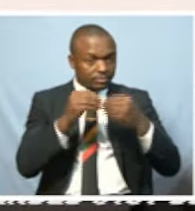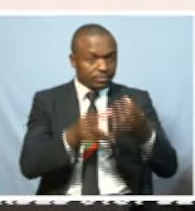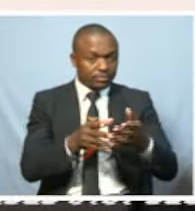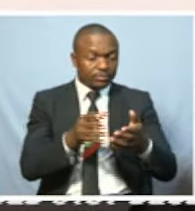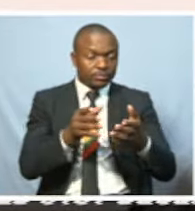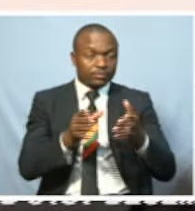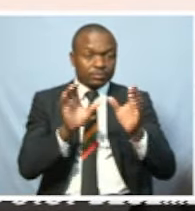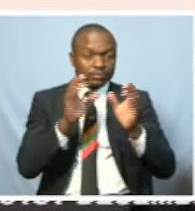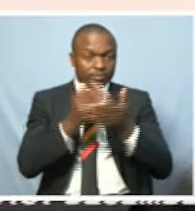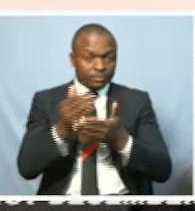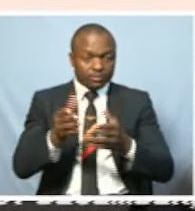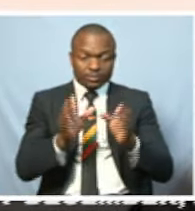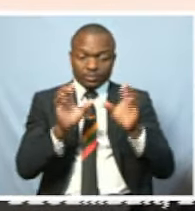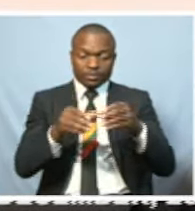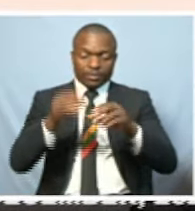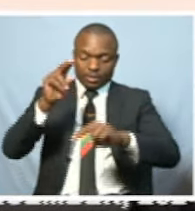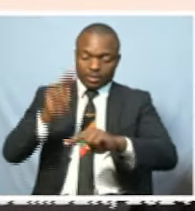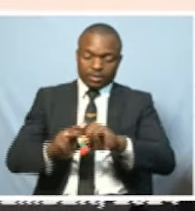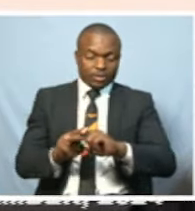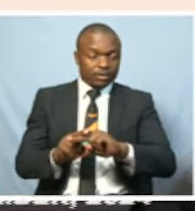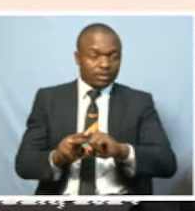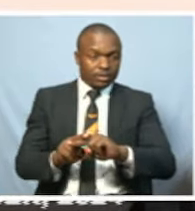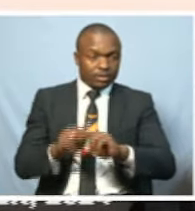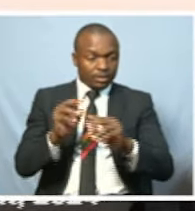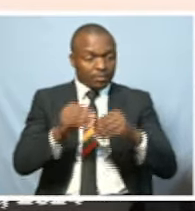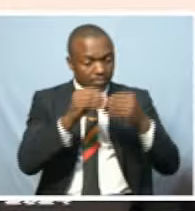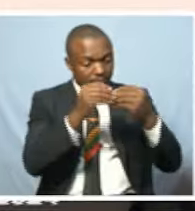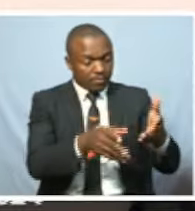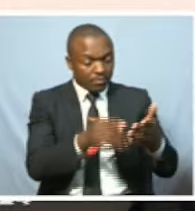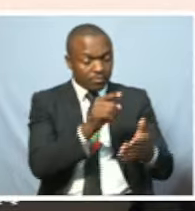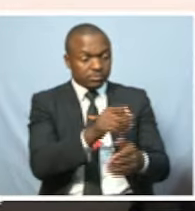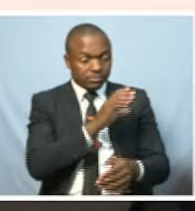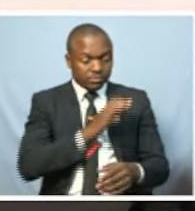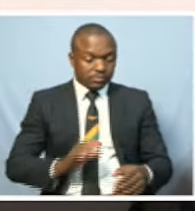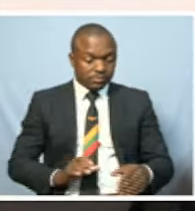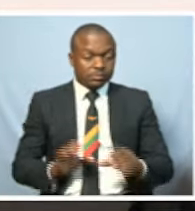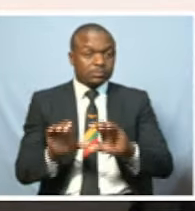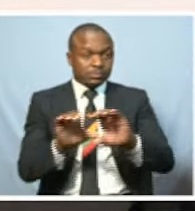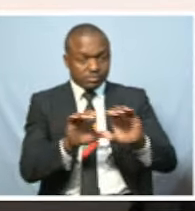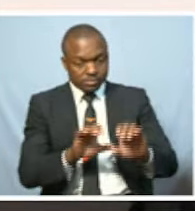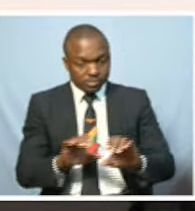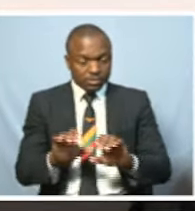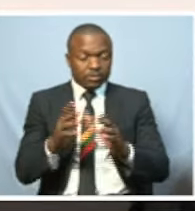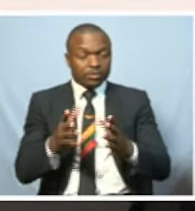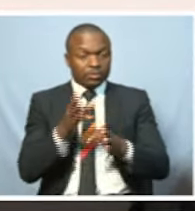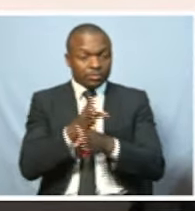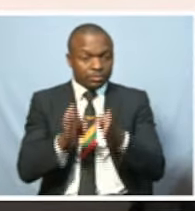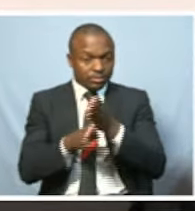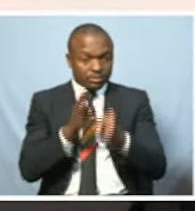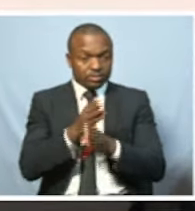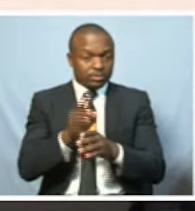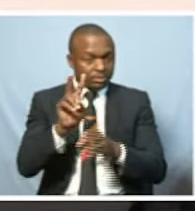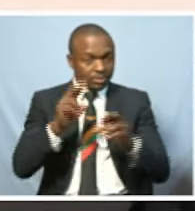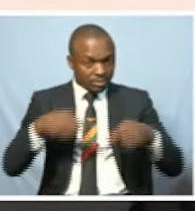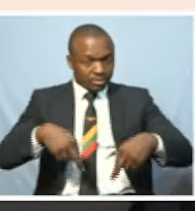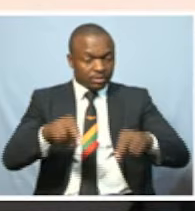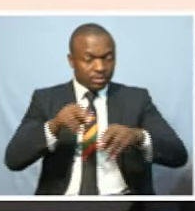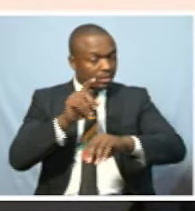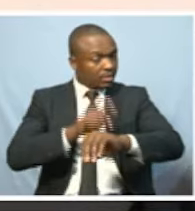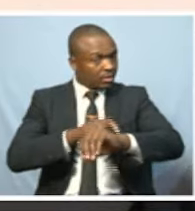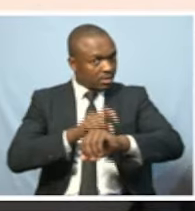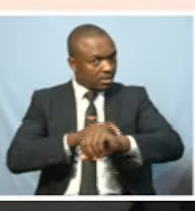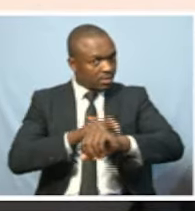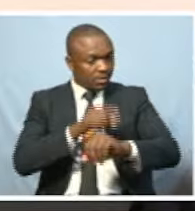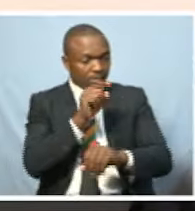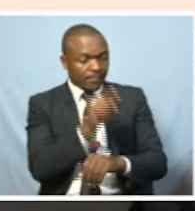sat and awarded this contractor to do the two roads. And at the time of for